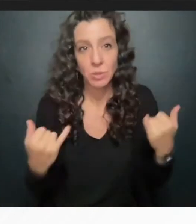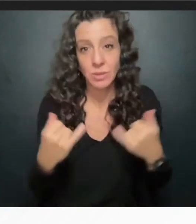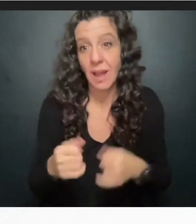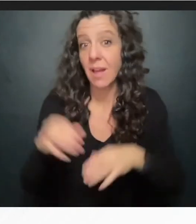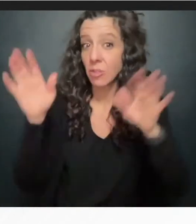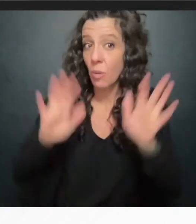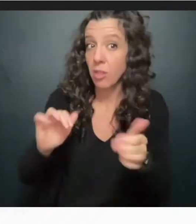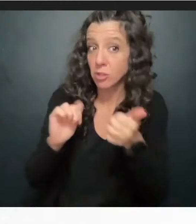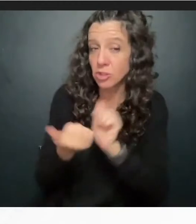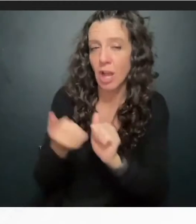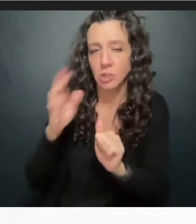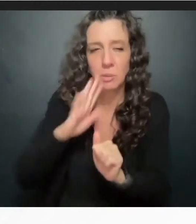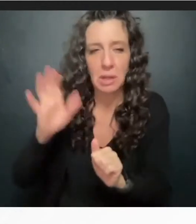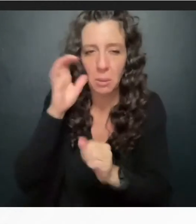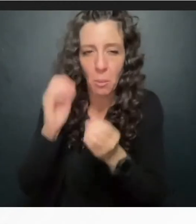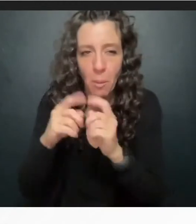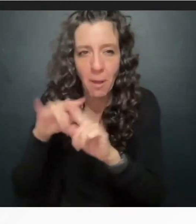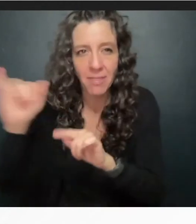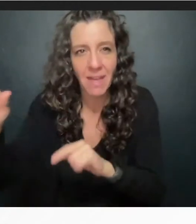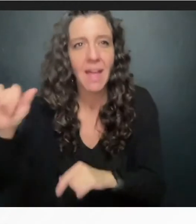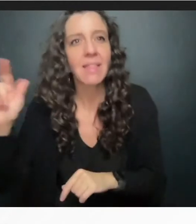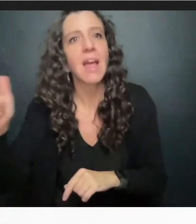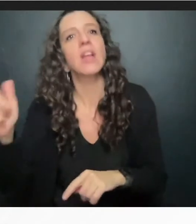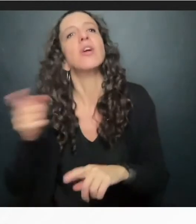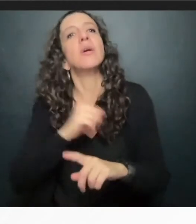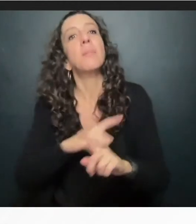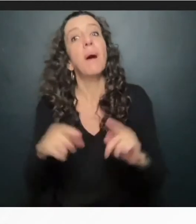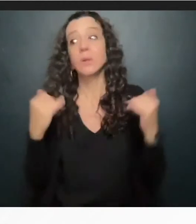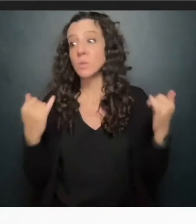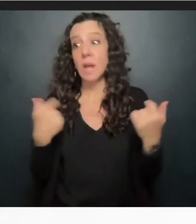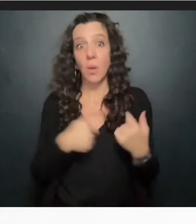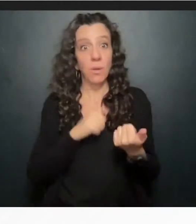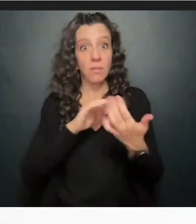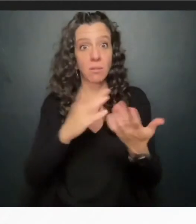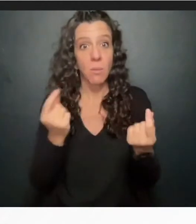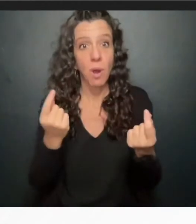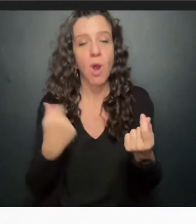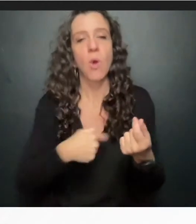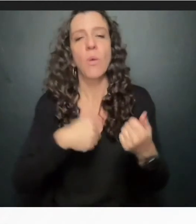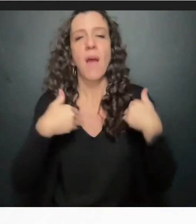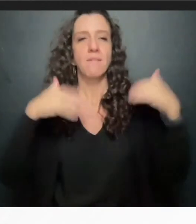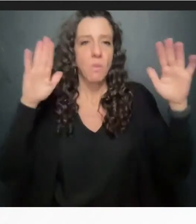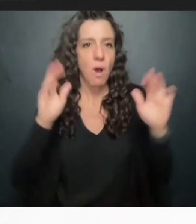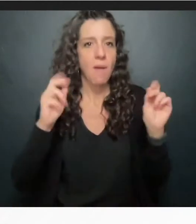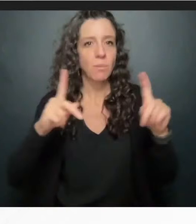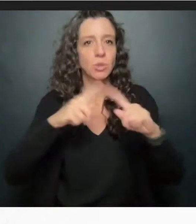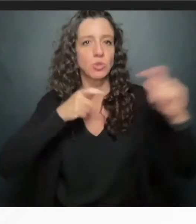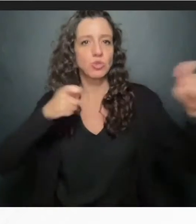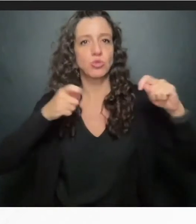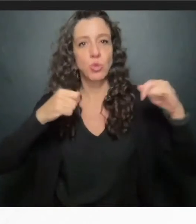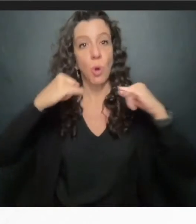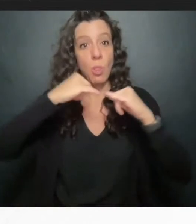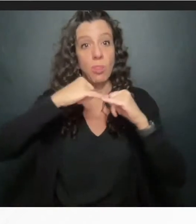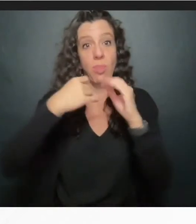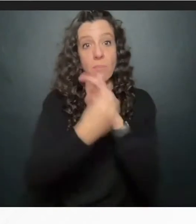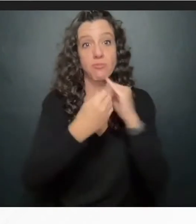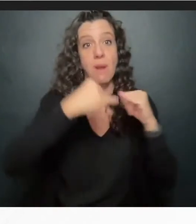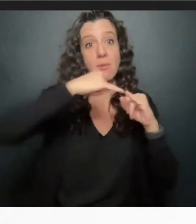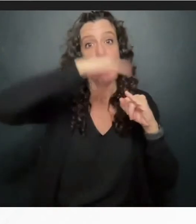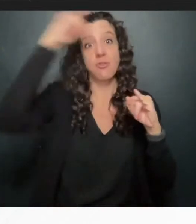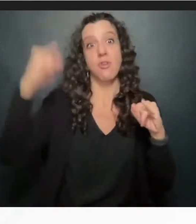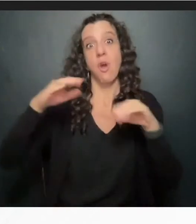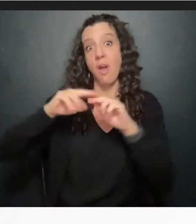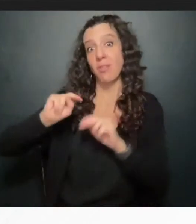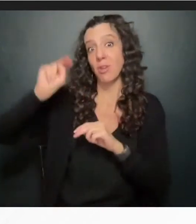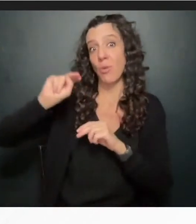let me tell you what we're doing about it today. We've had great opportunity to do perimeter control around the north end of the fire that extends